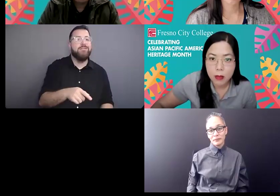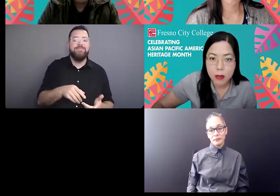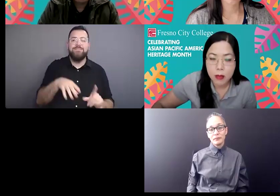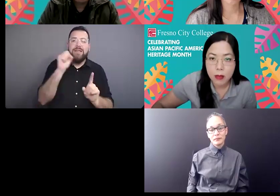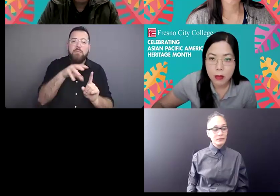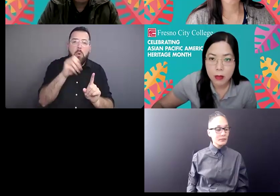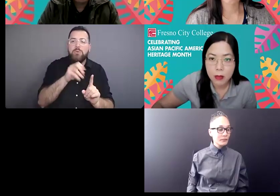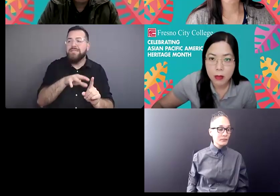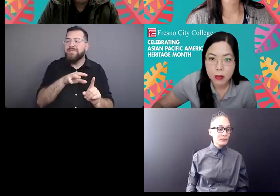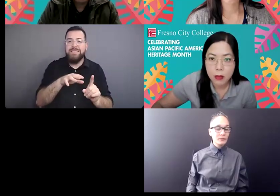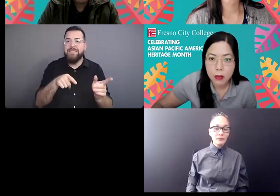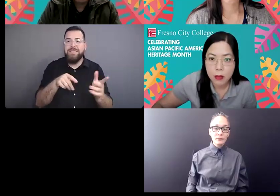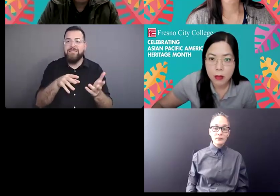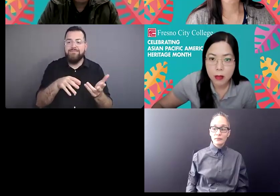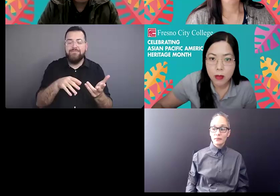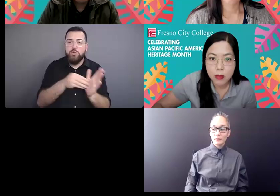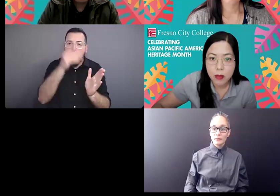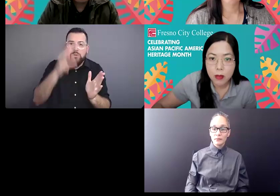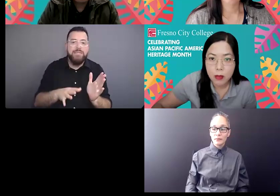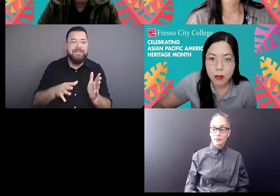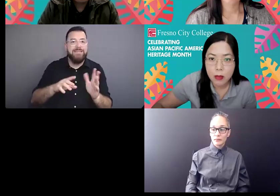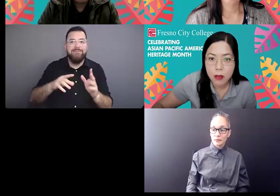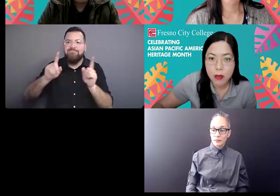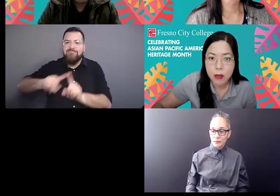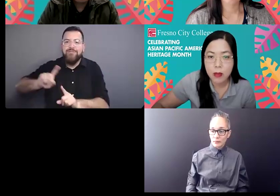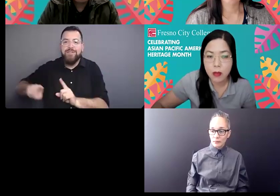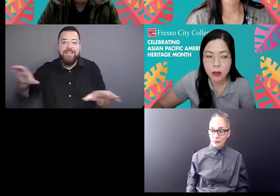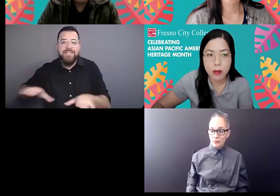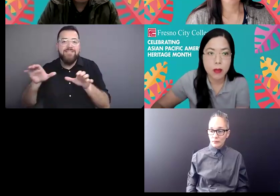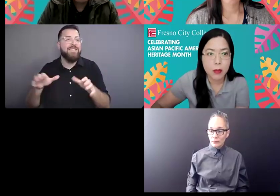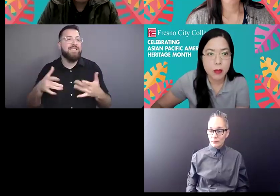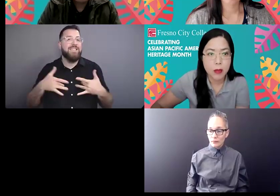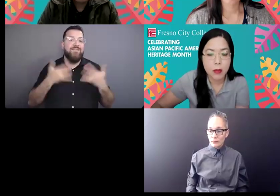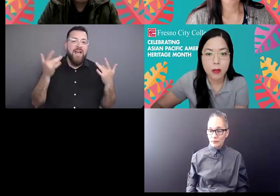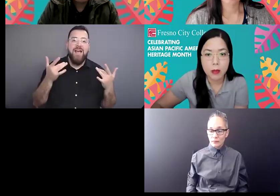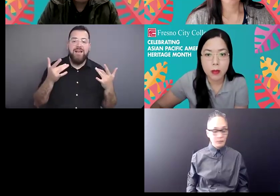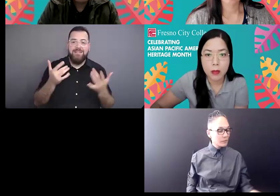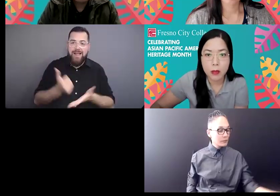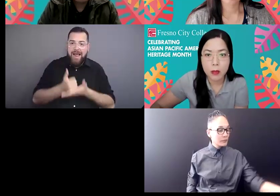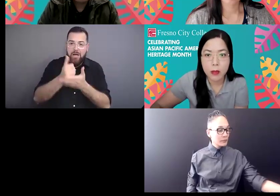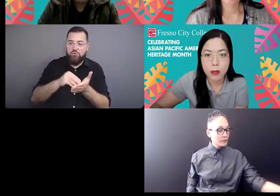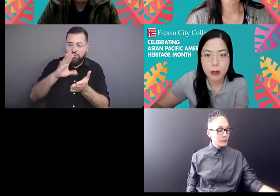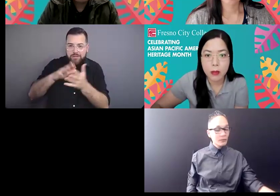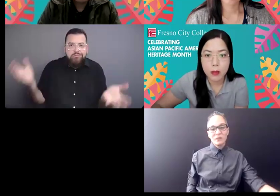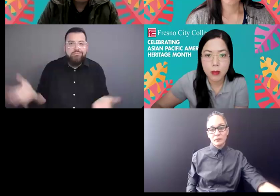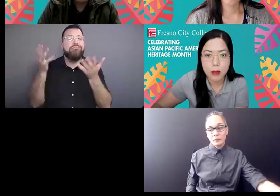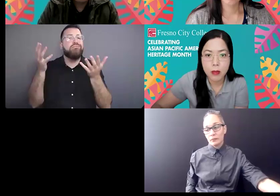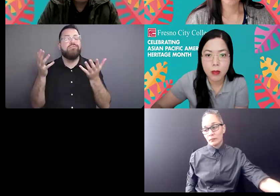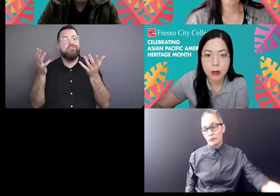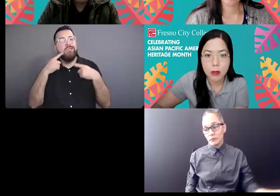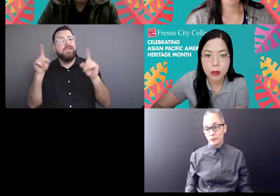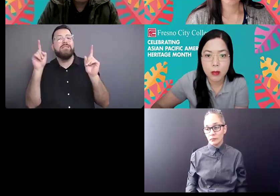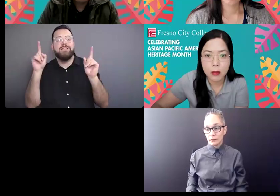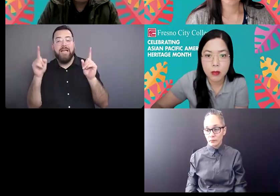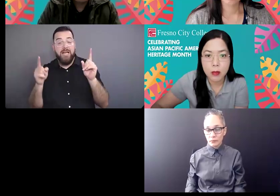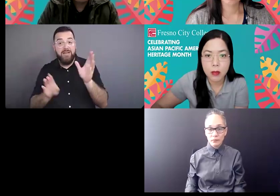to opportunities and to activities that would enrich them and allow them to grow individually. And also as a